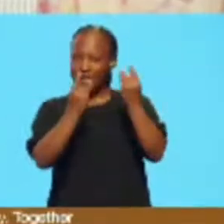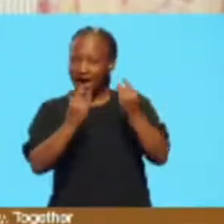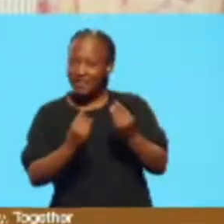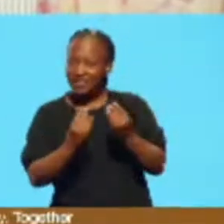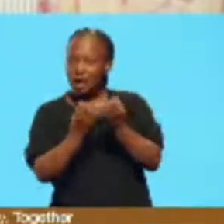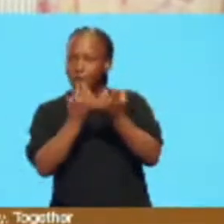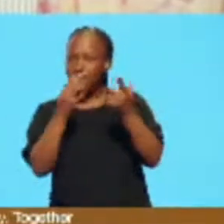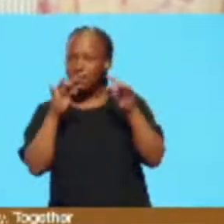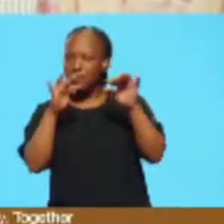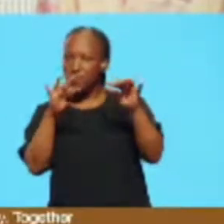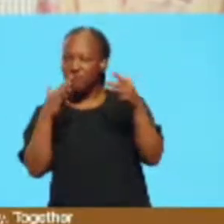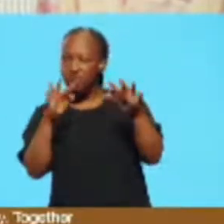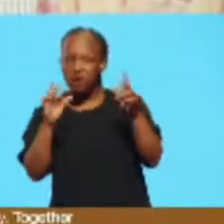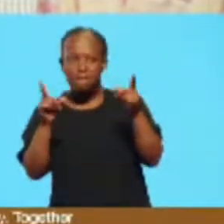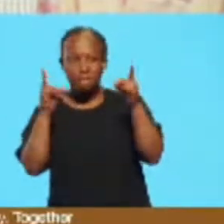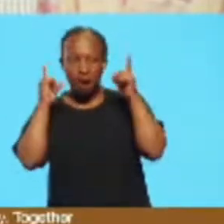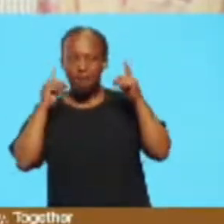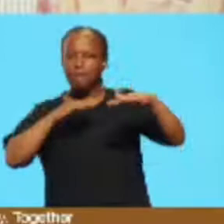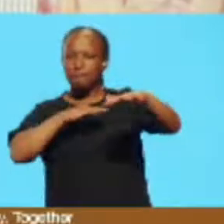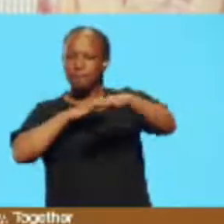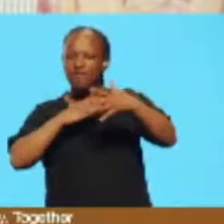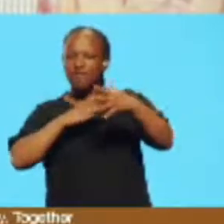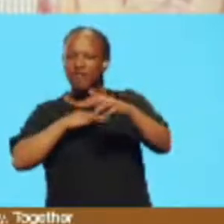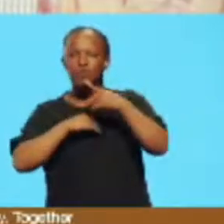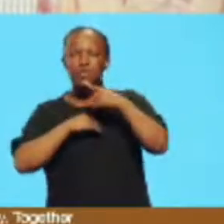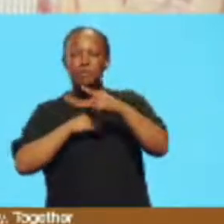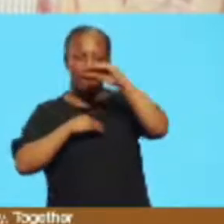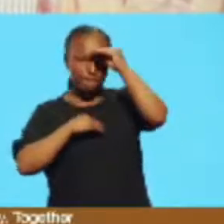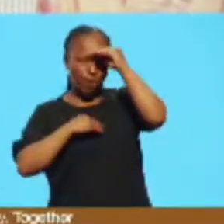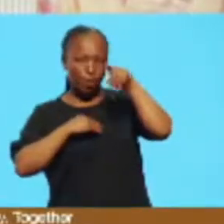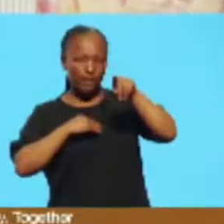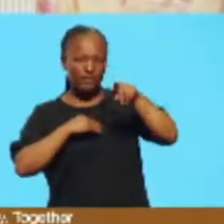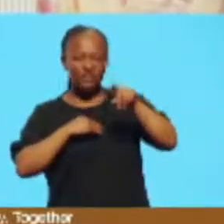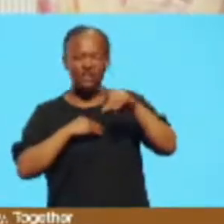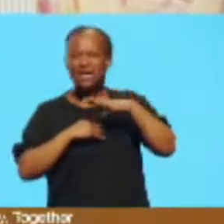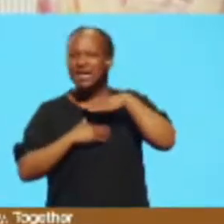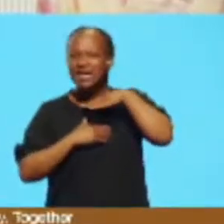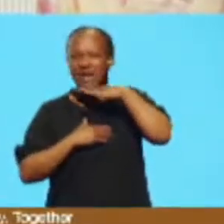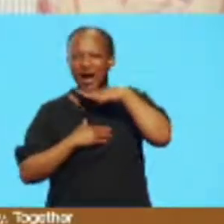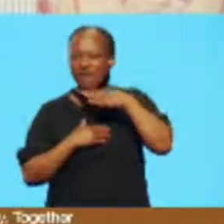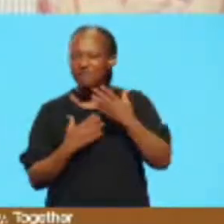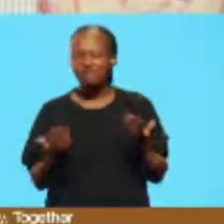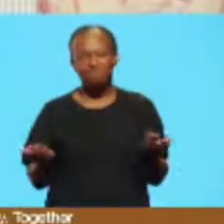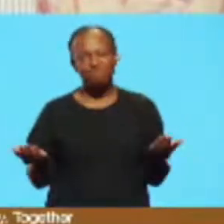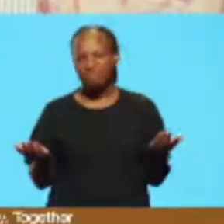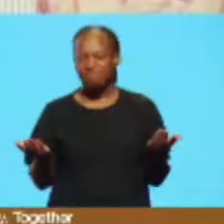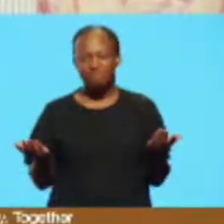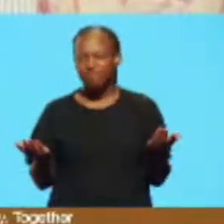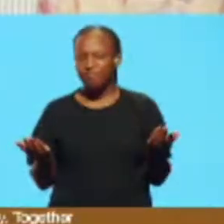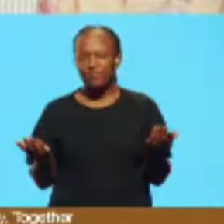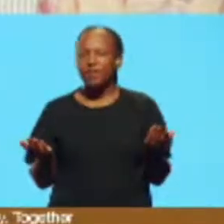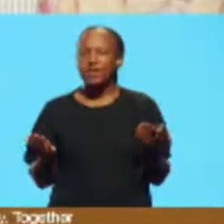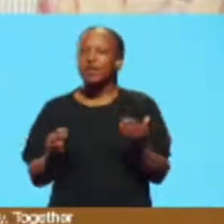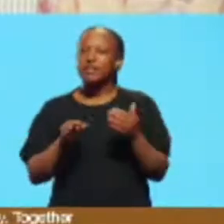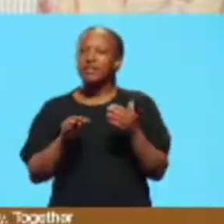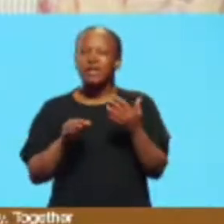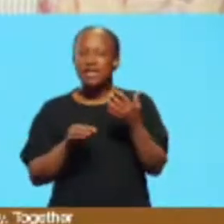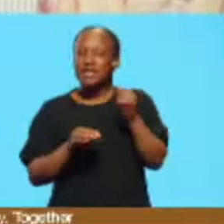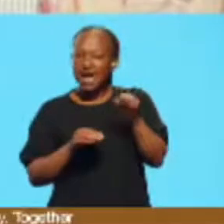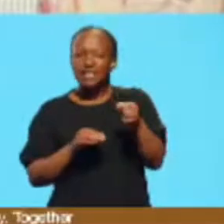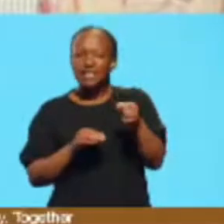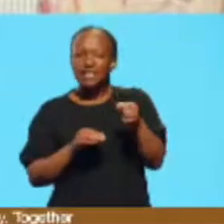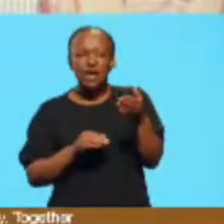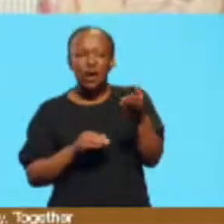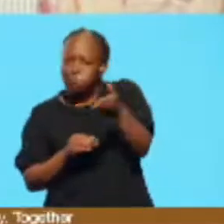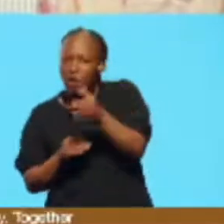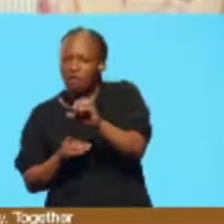and the hotspots that were mentioned by the police, they are not adequate. Even if they are there, they are